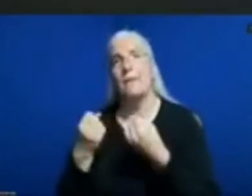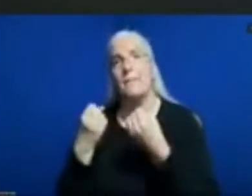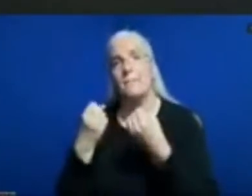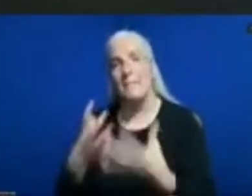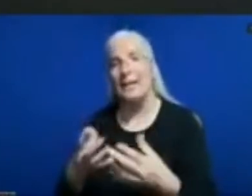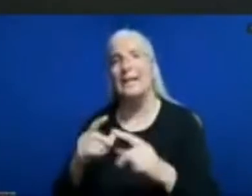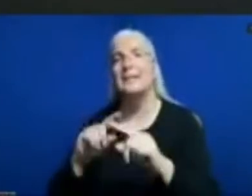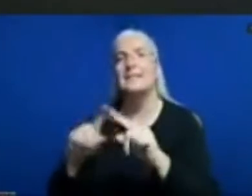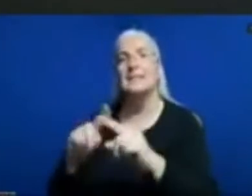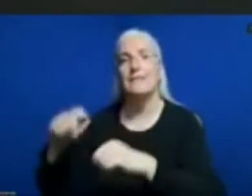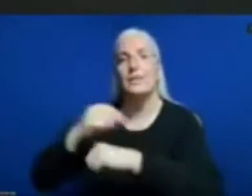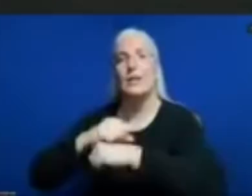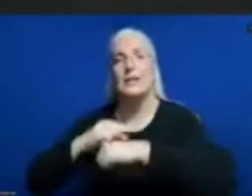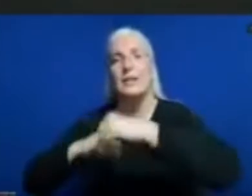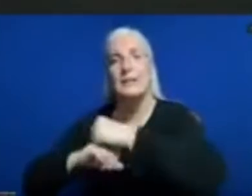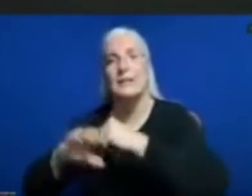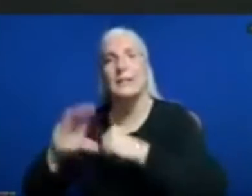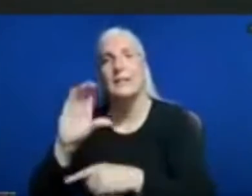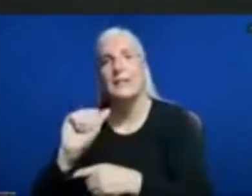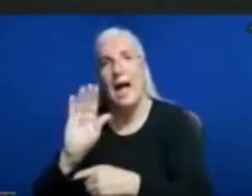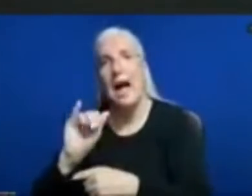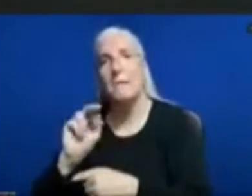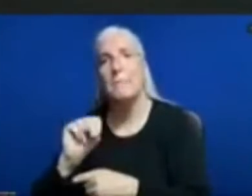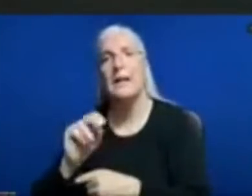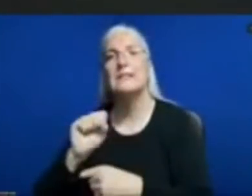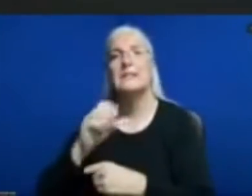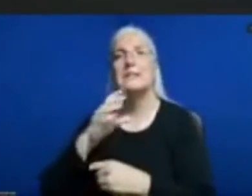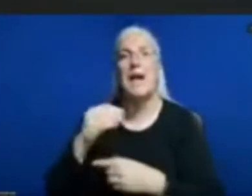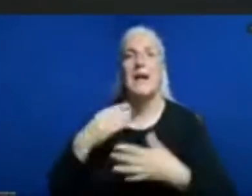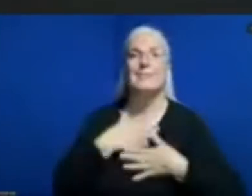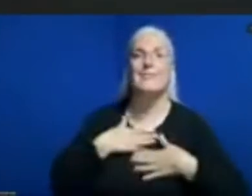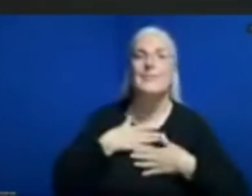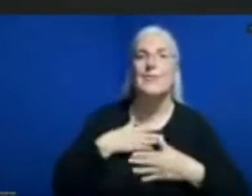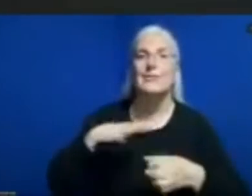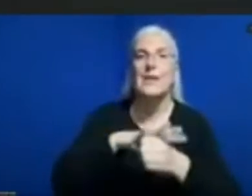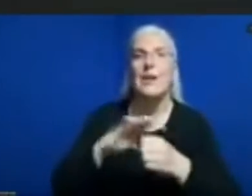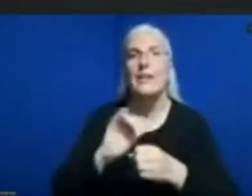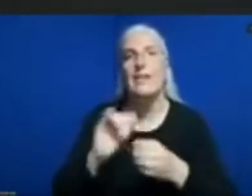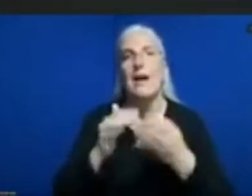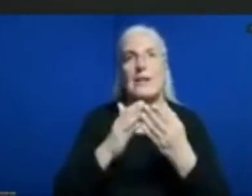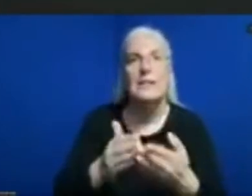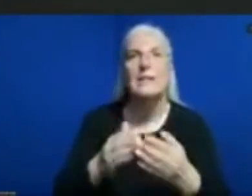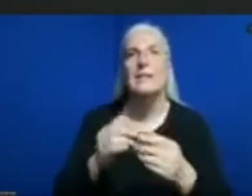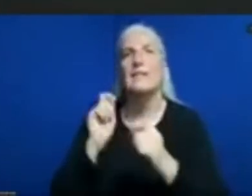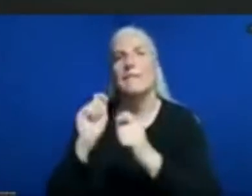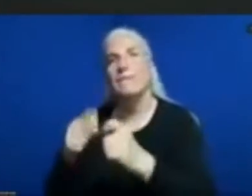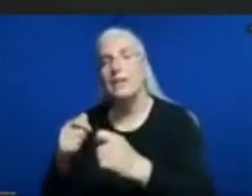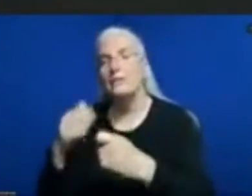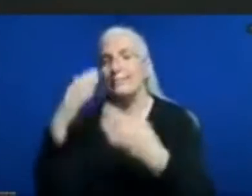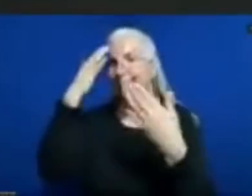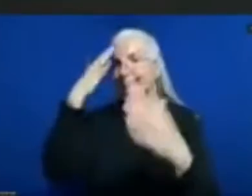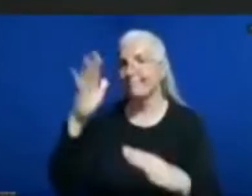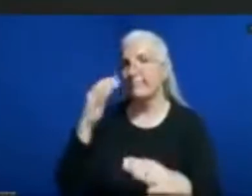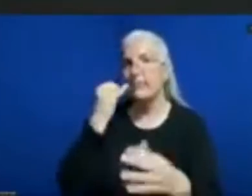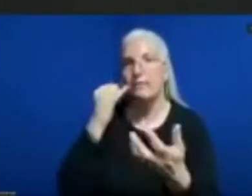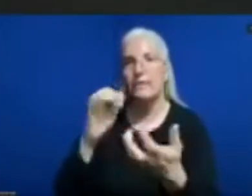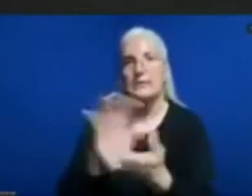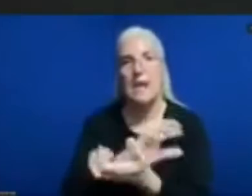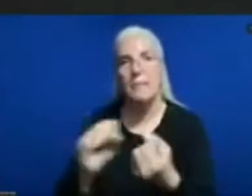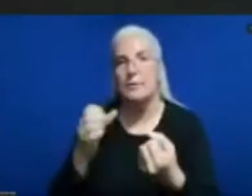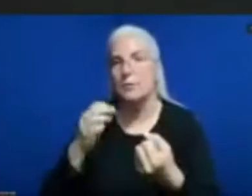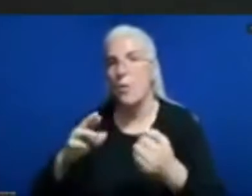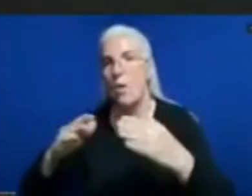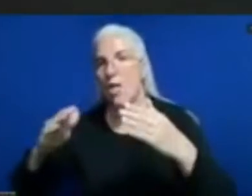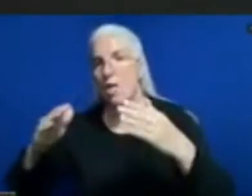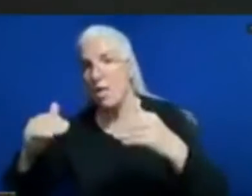Our firefighters are still fully engaged in there, and just recently the smoke layer laid down and has resulted in limited